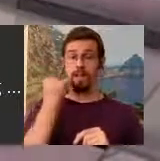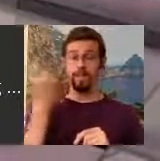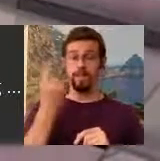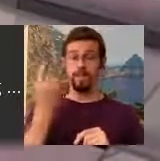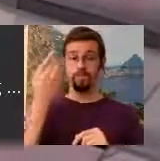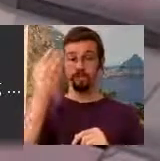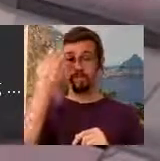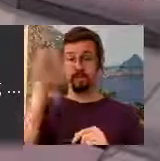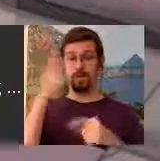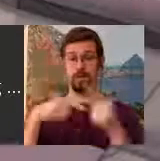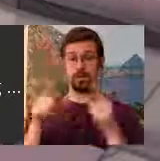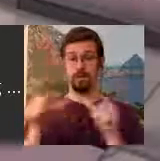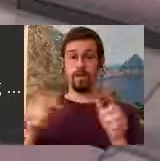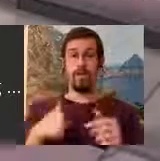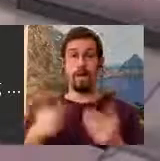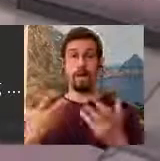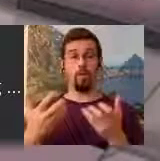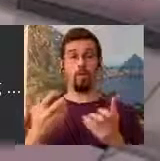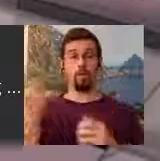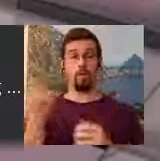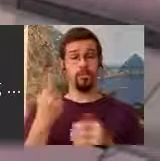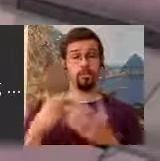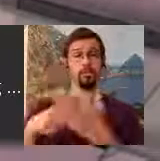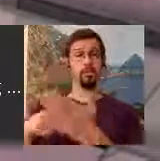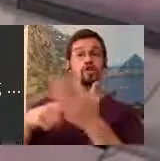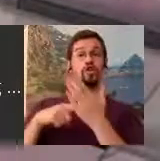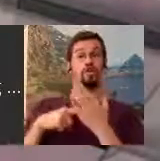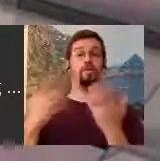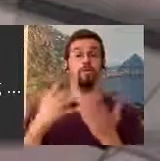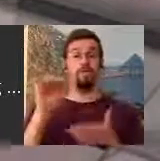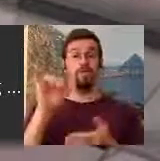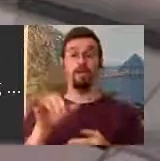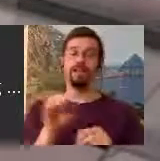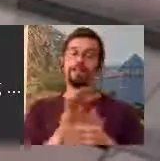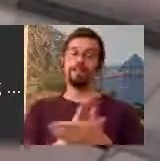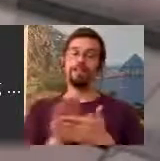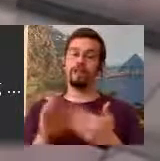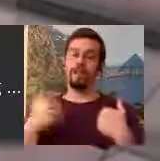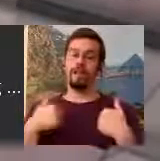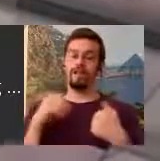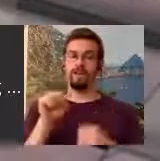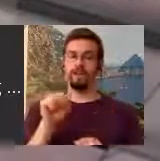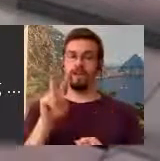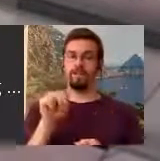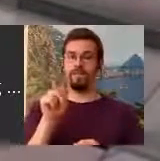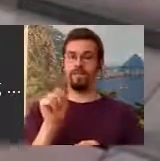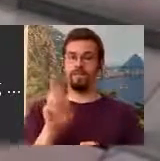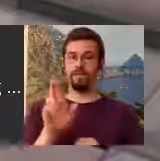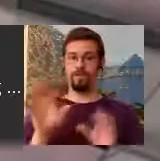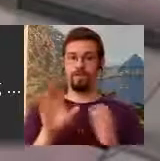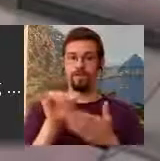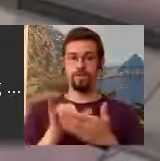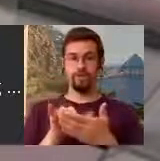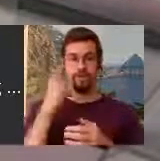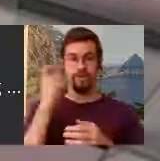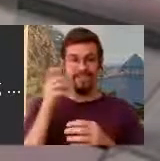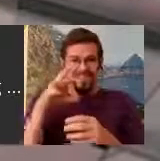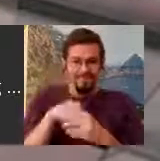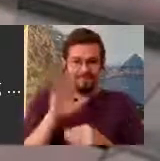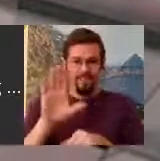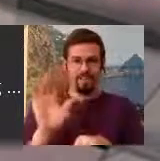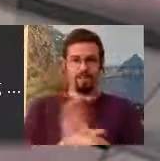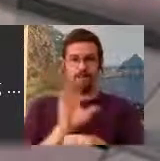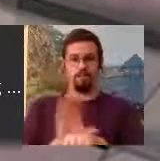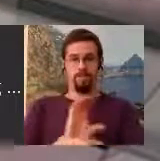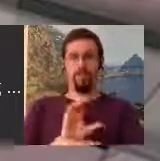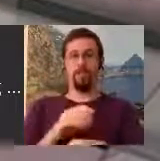me what that is. It's nice to have the avatar be able to do that for people right on their computer. So Yosra has really